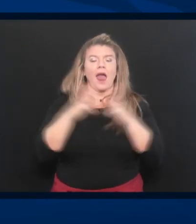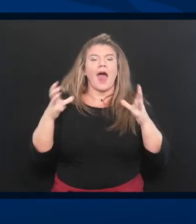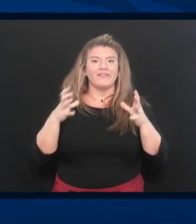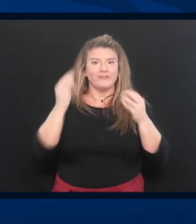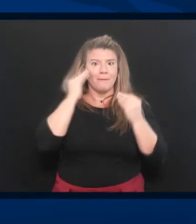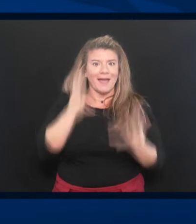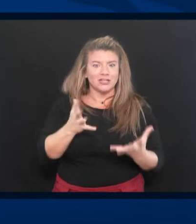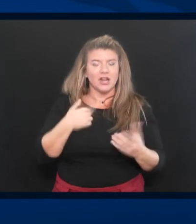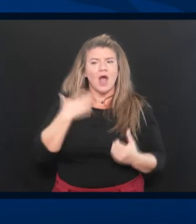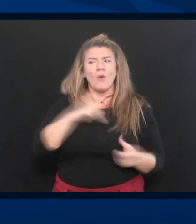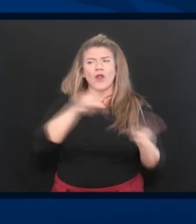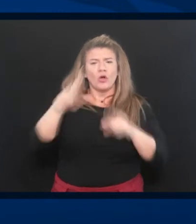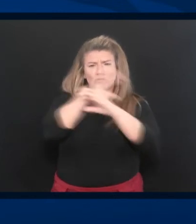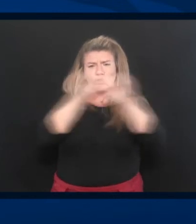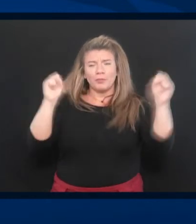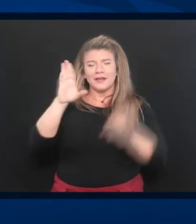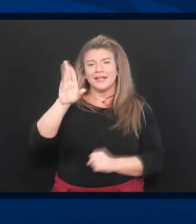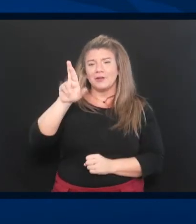Birch on this one.